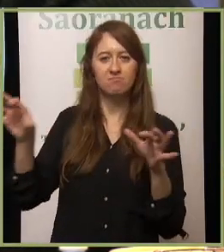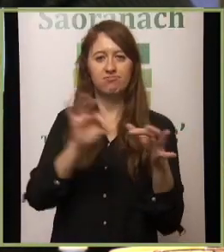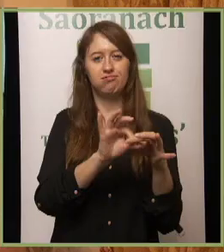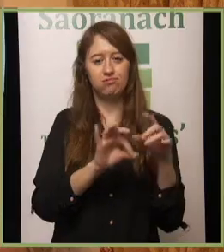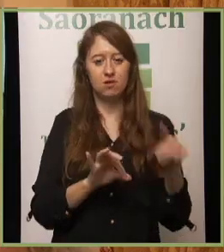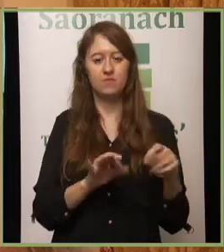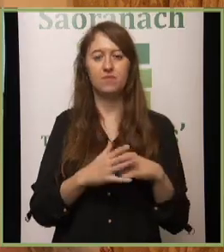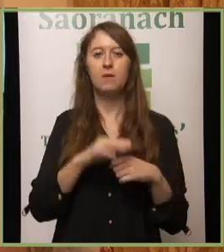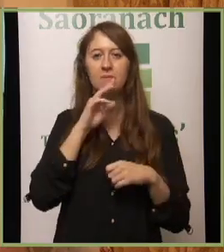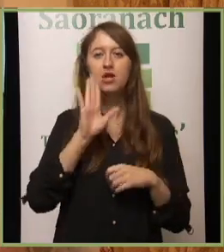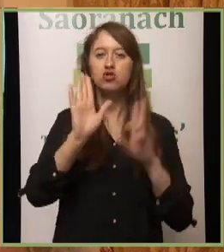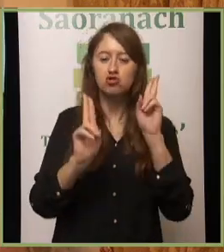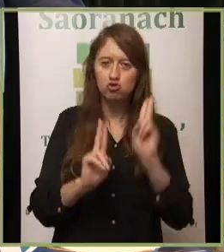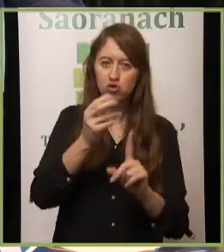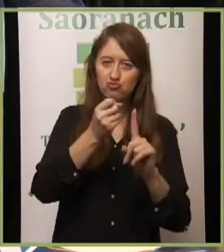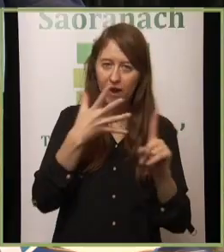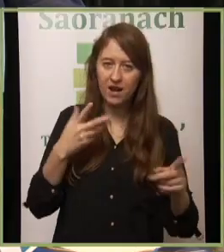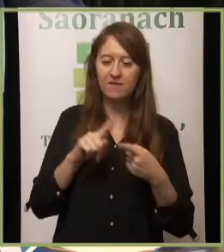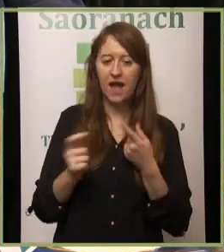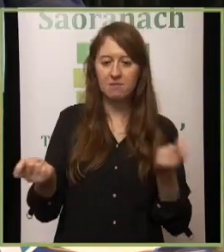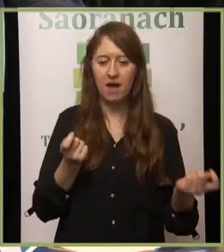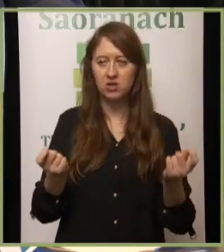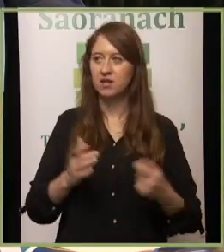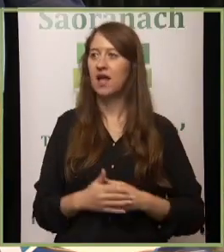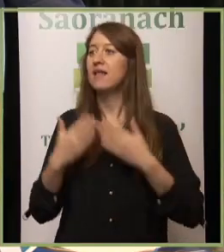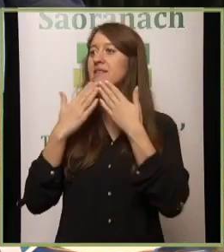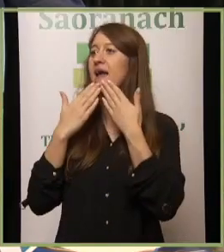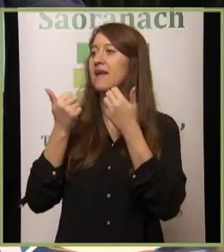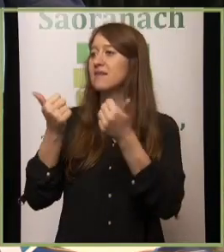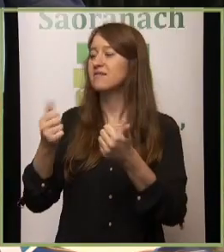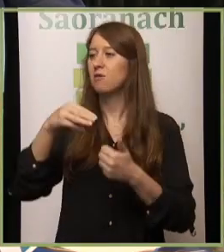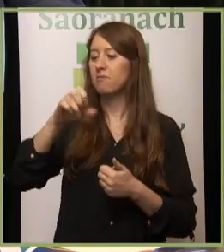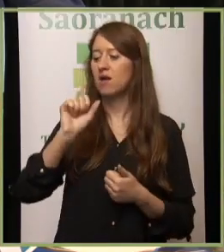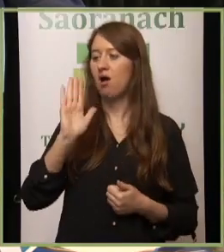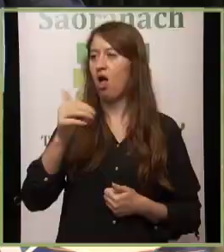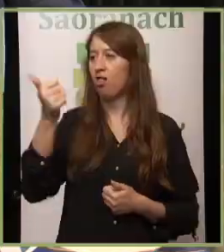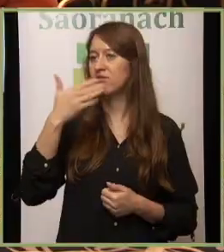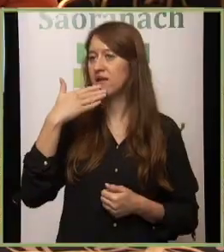recognised, managed, yes, absolutely. Okay, that's really helpful. Thank you, Micheál. Jean?